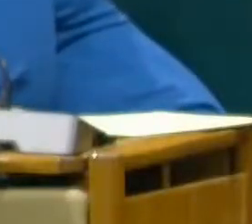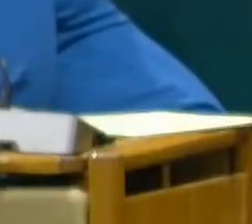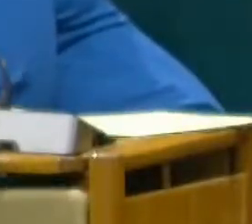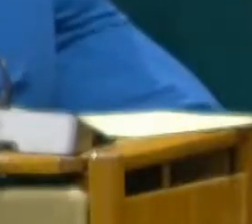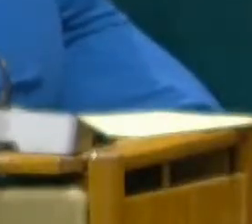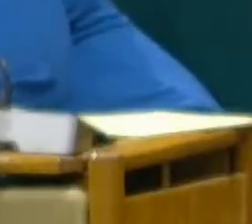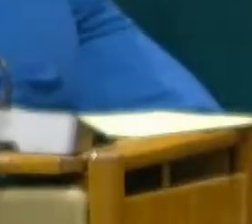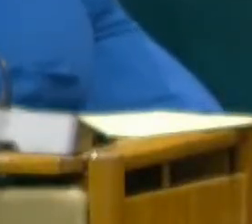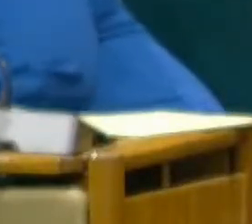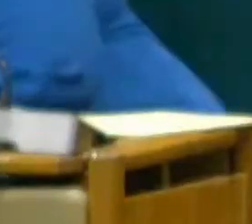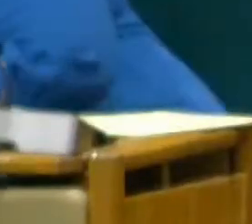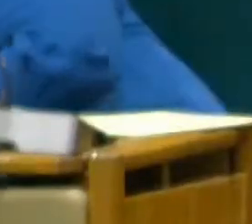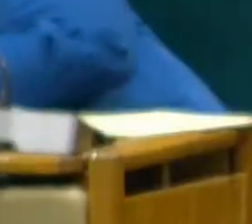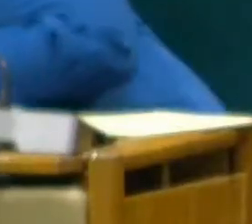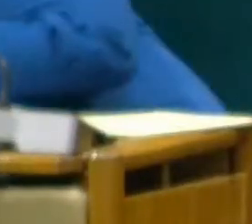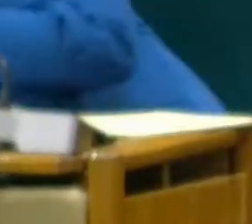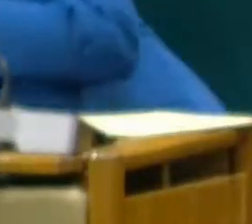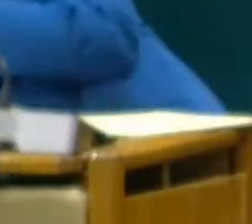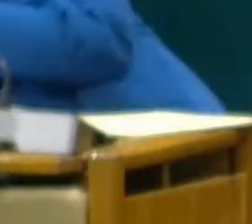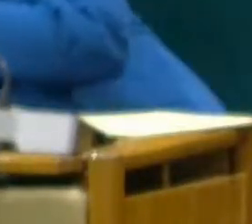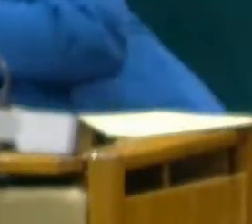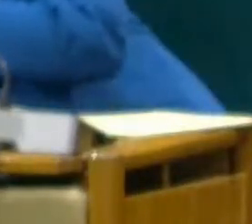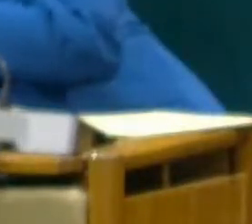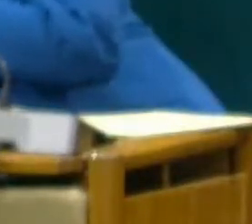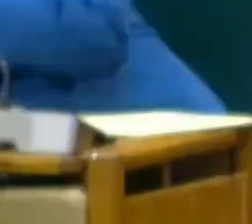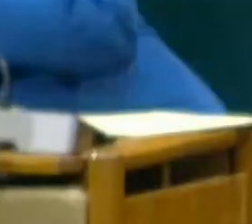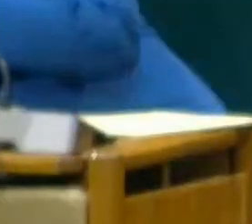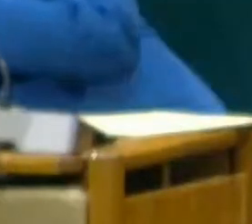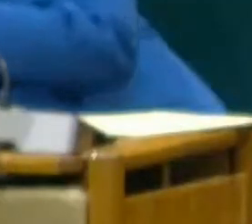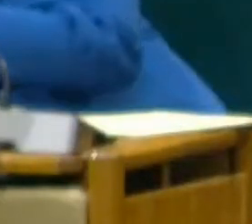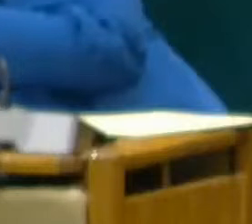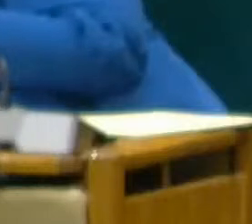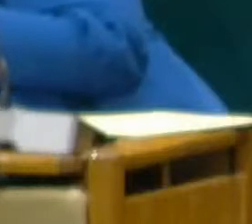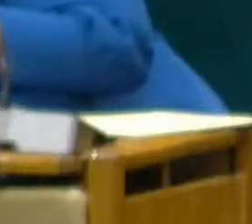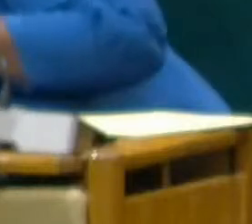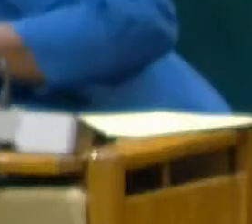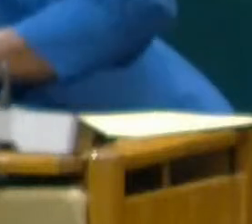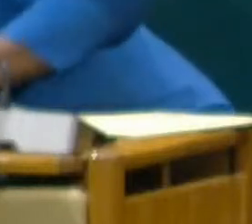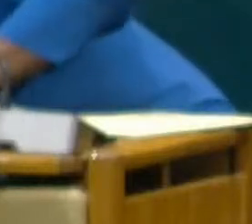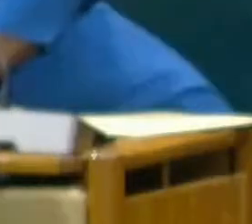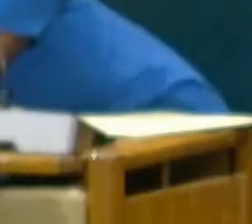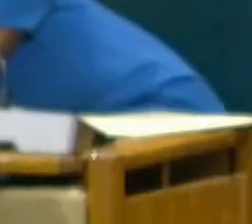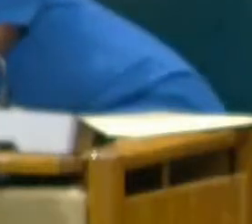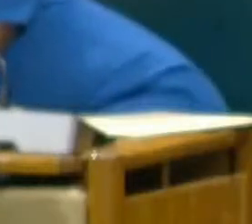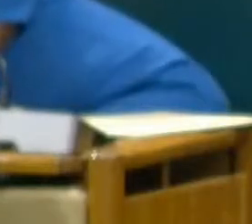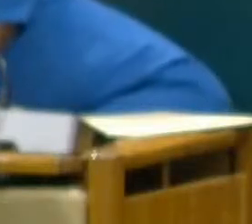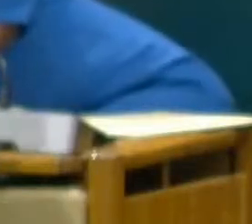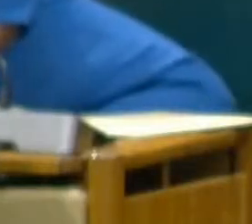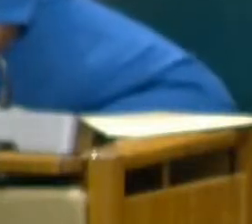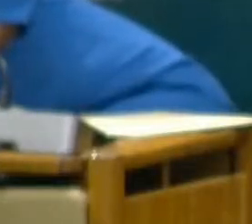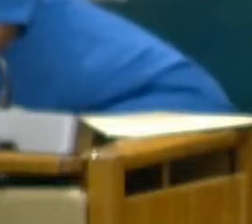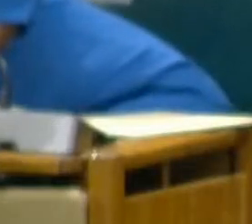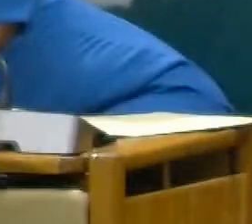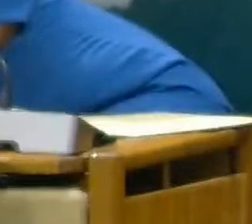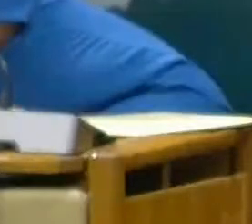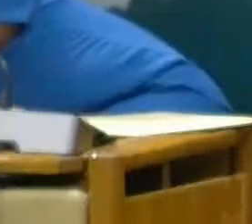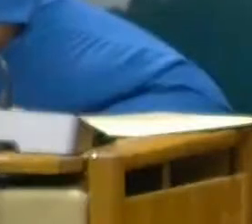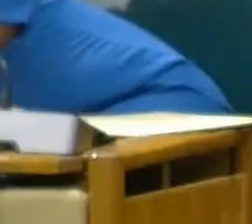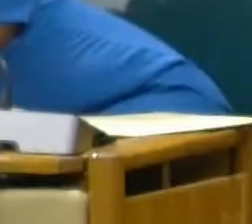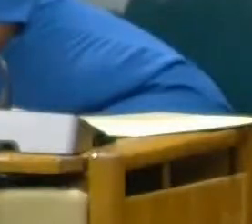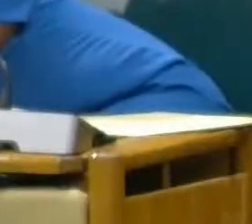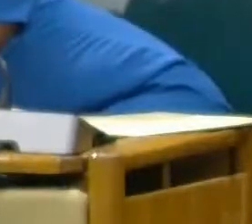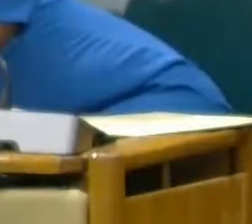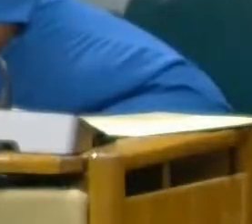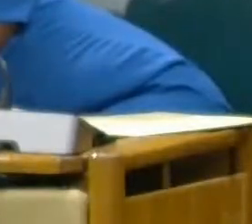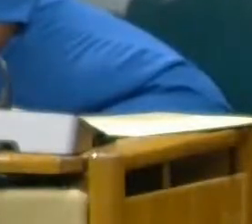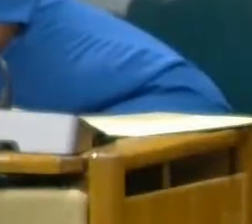enhance career development within the force. So officers will go on training programs when requested to, have been assessed by the commanding officers.